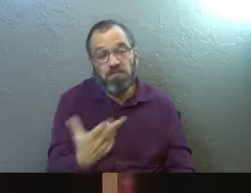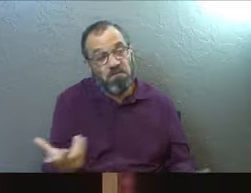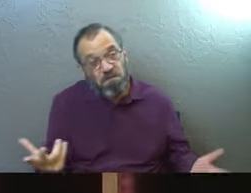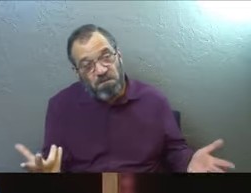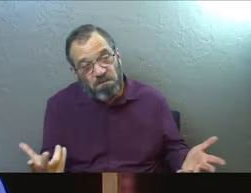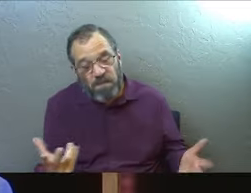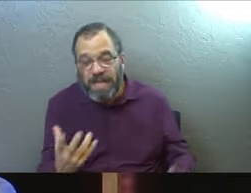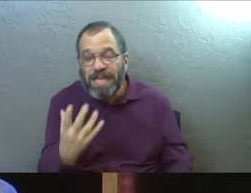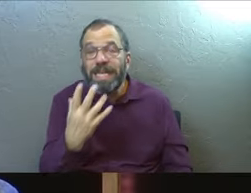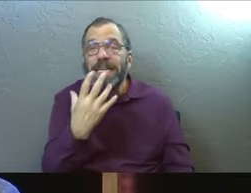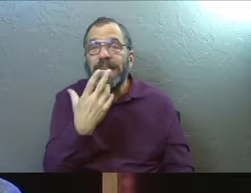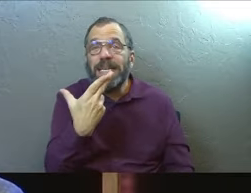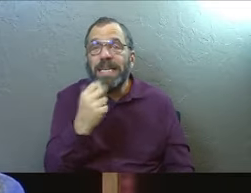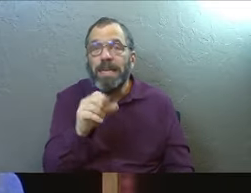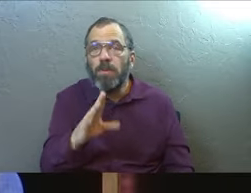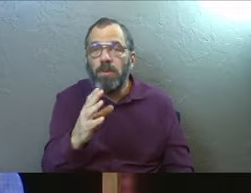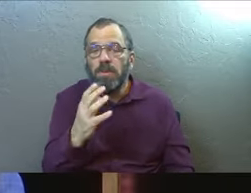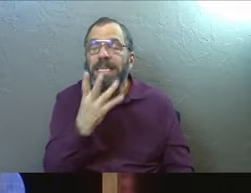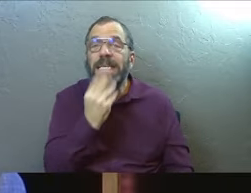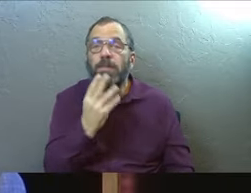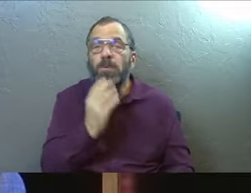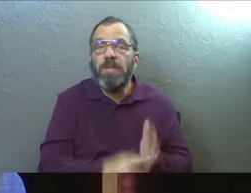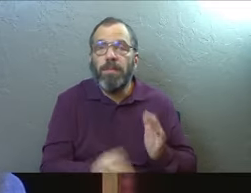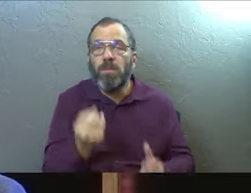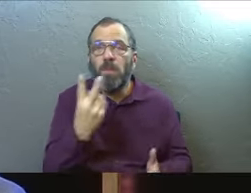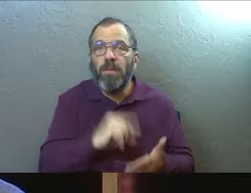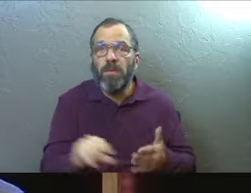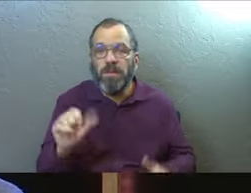Okay, Hebrews 12:10. I just want you to see this.